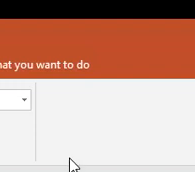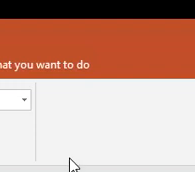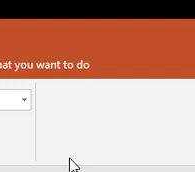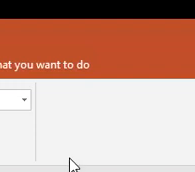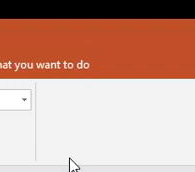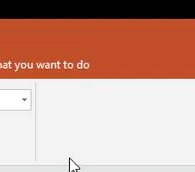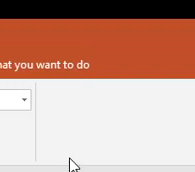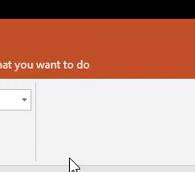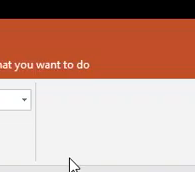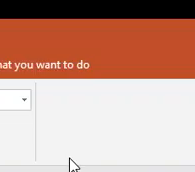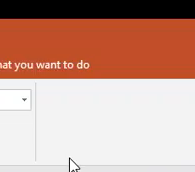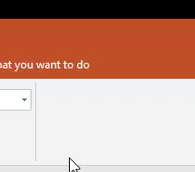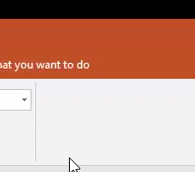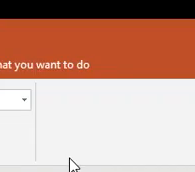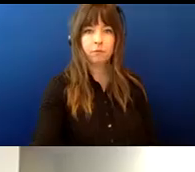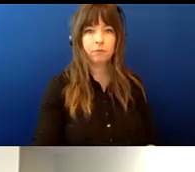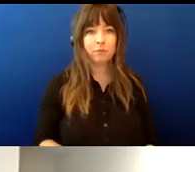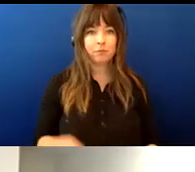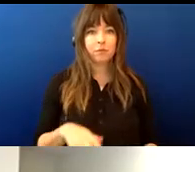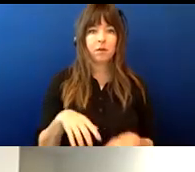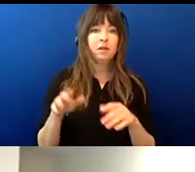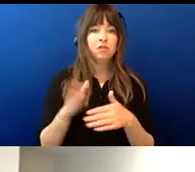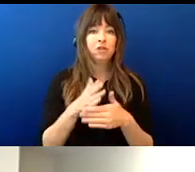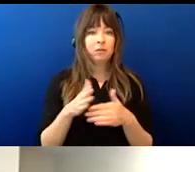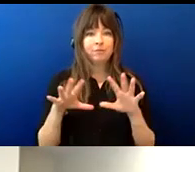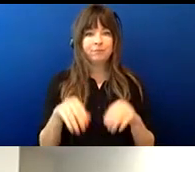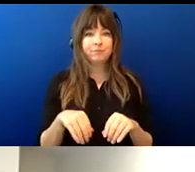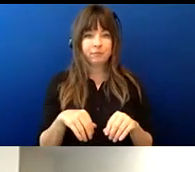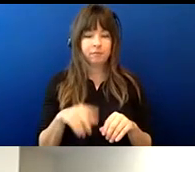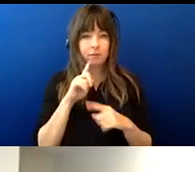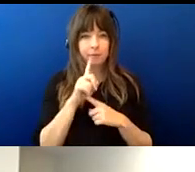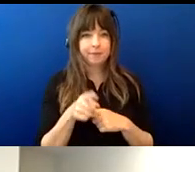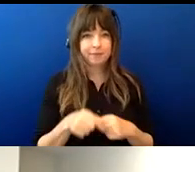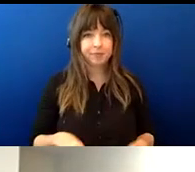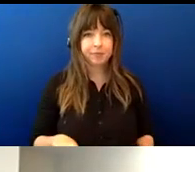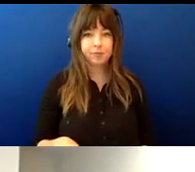let me just stop sharing so i can see herman okay